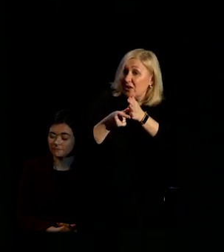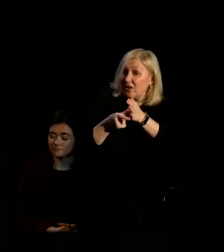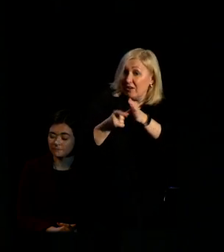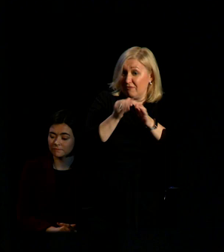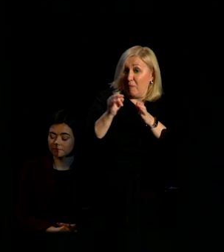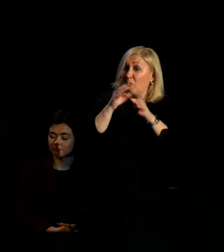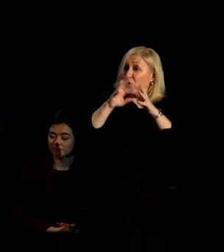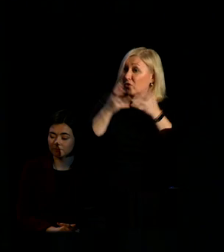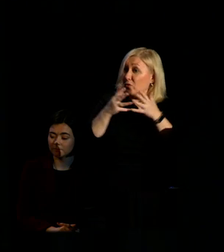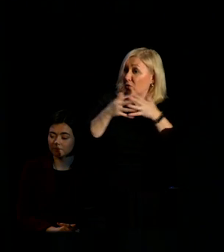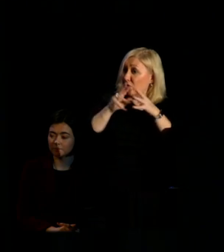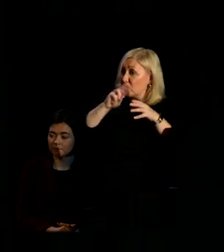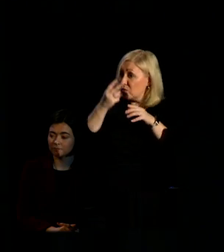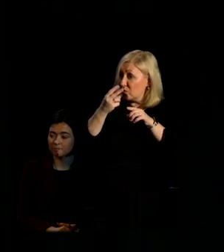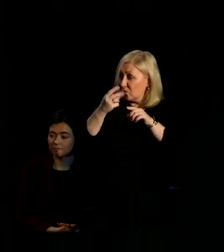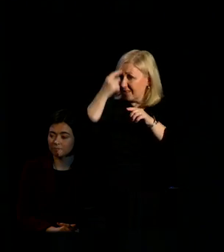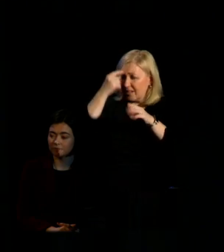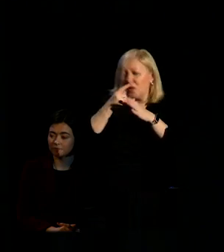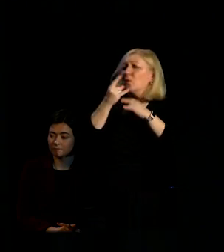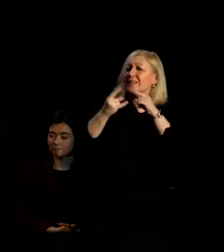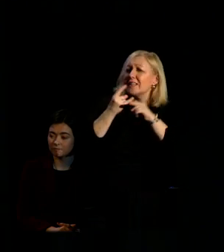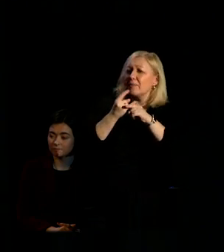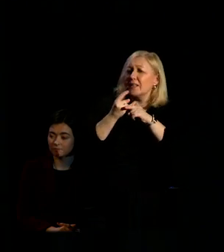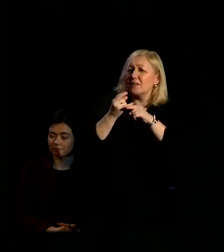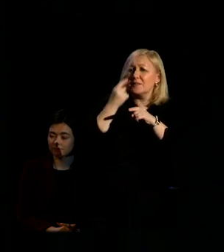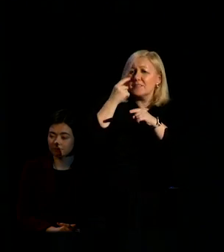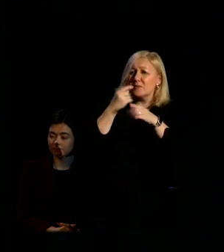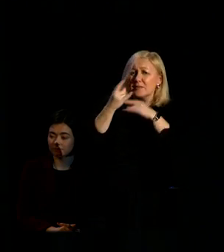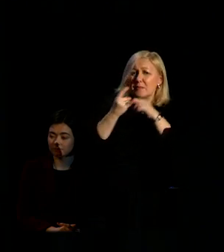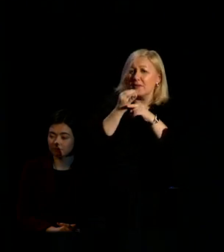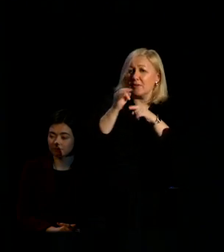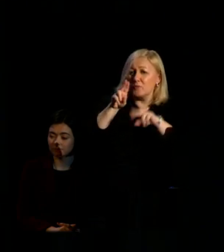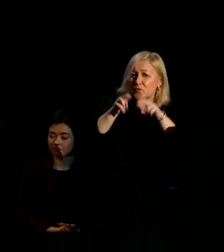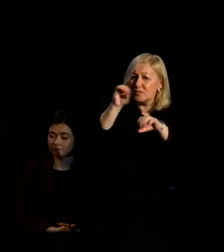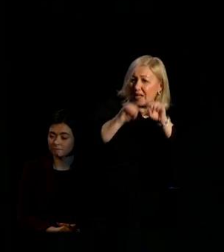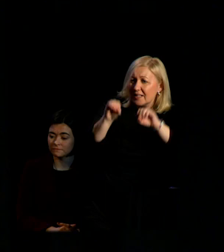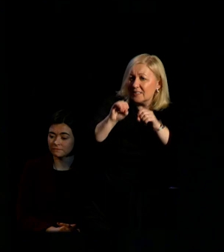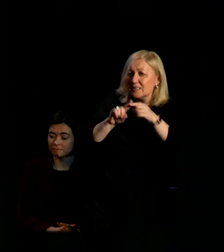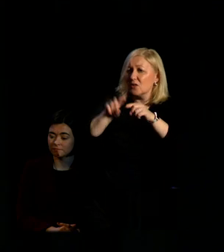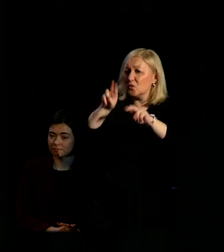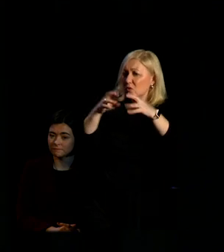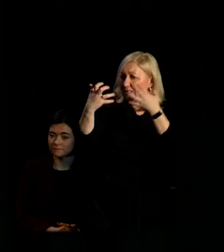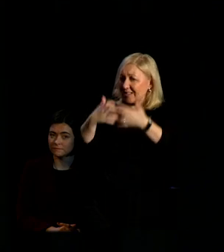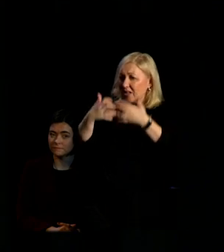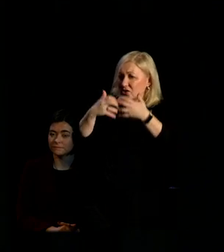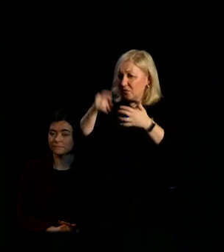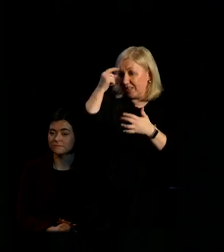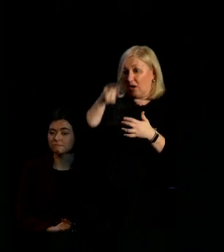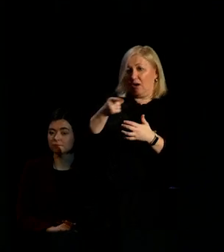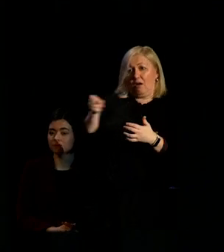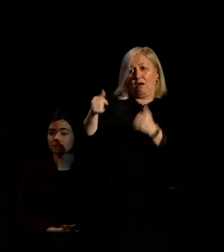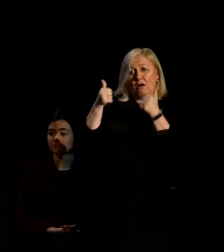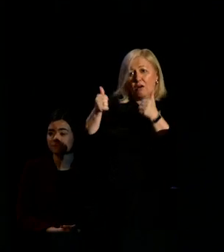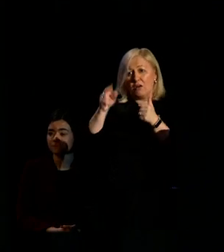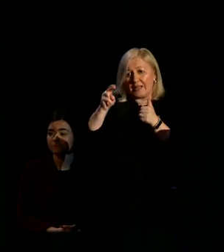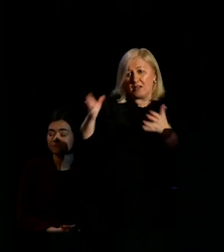and innovation, the fruits of new science and technology are being turned again not to the promotion and preservation